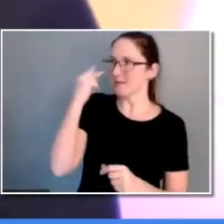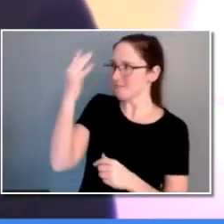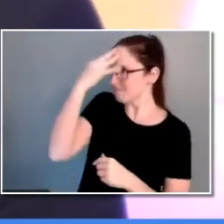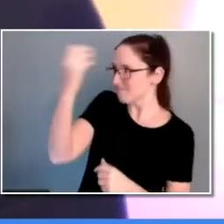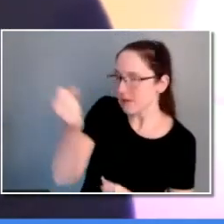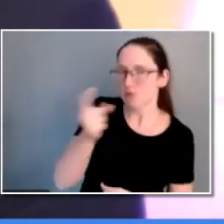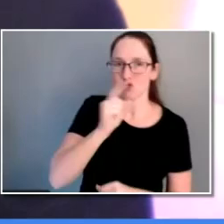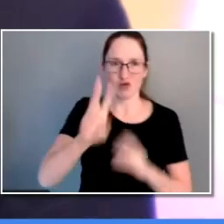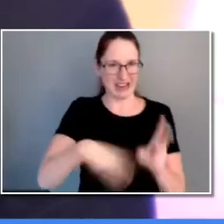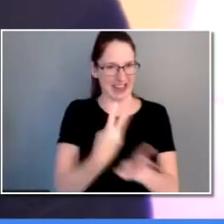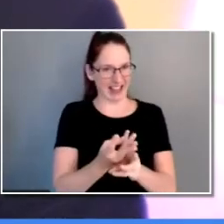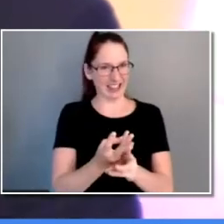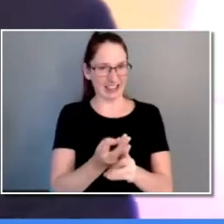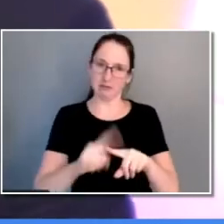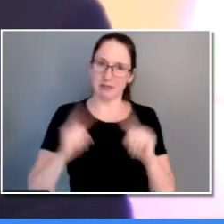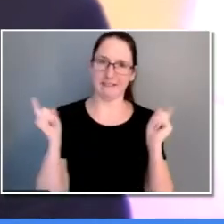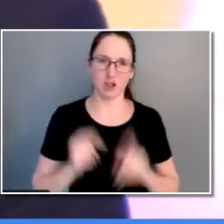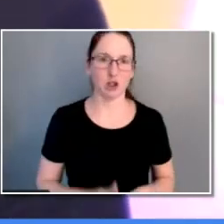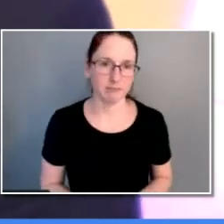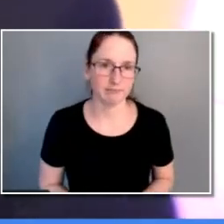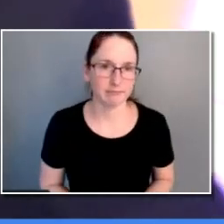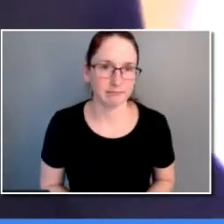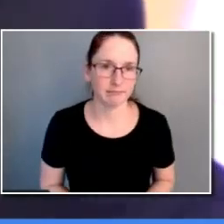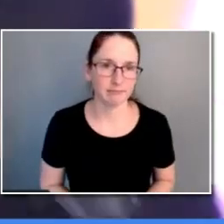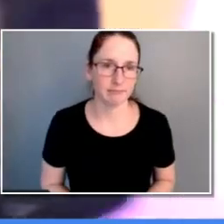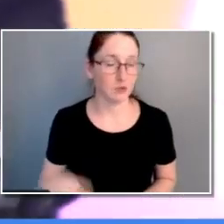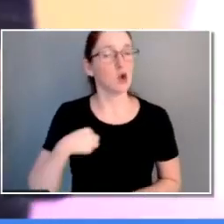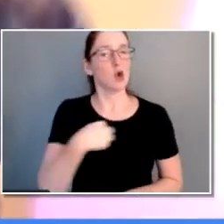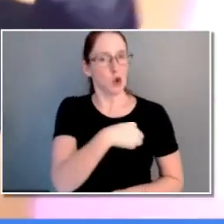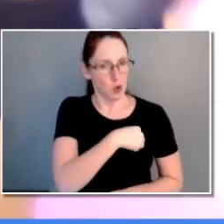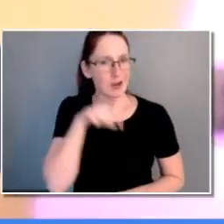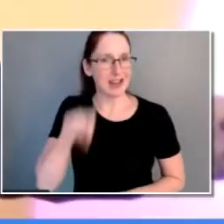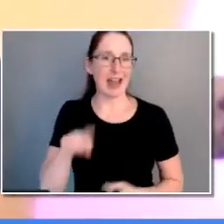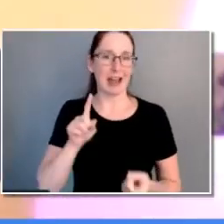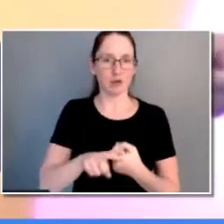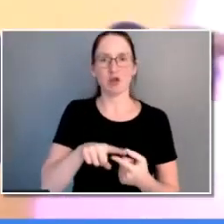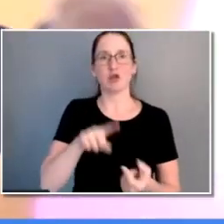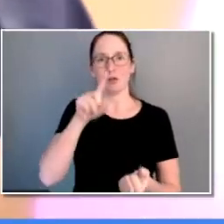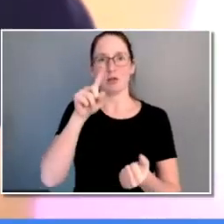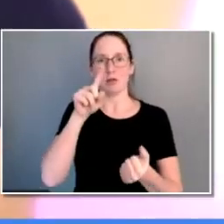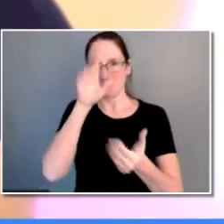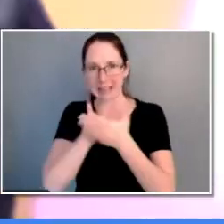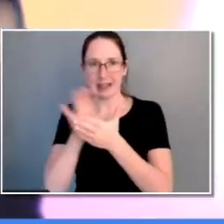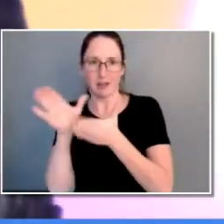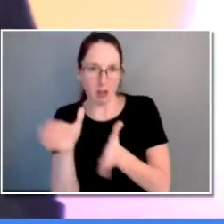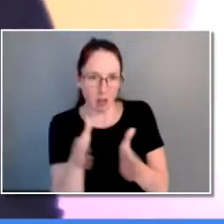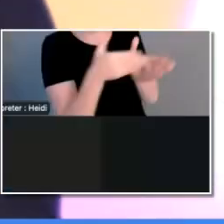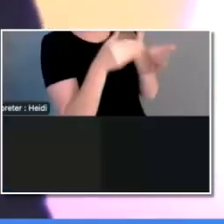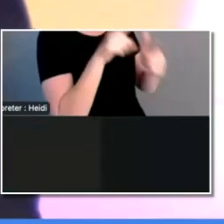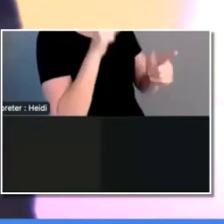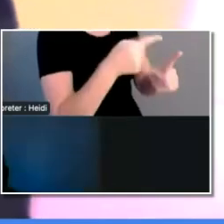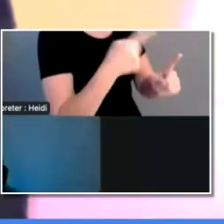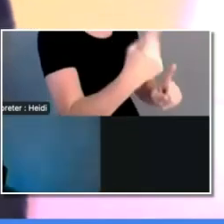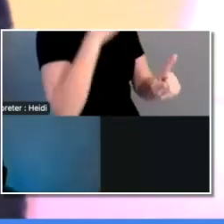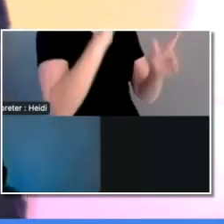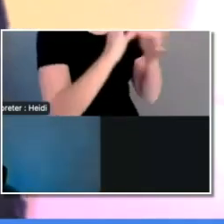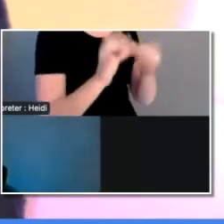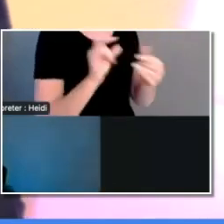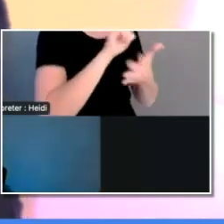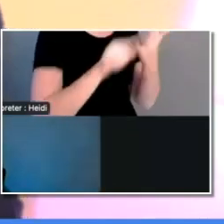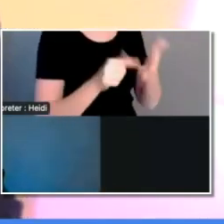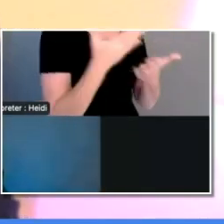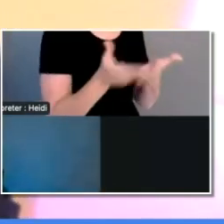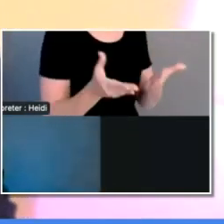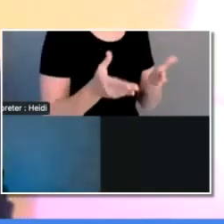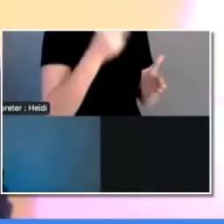reality are two very different ones. And we have to cleave to the real one, the one who said those things, the one